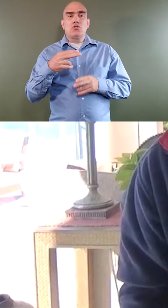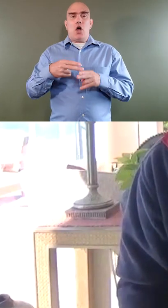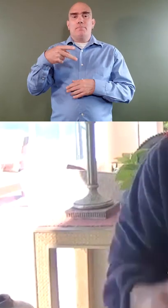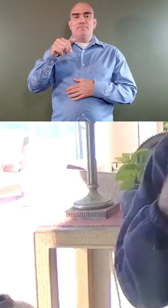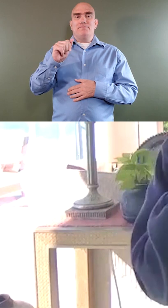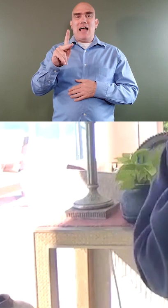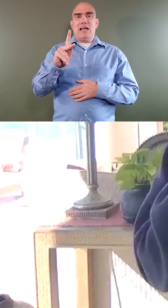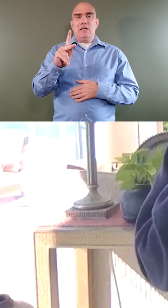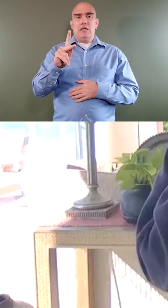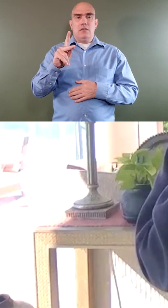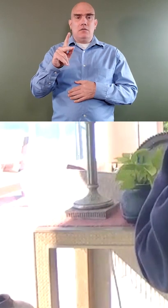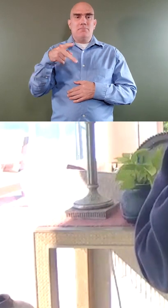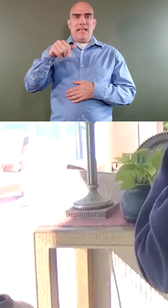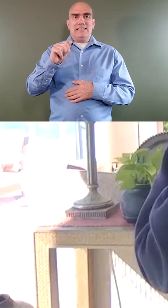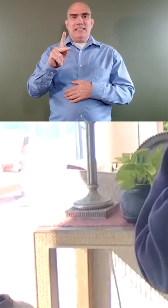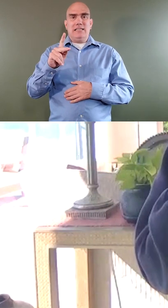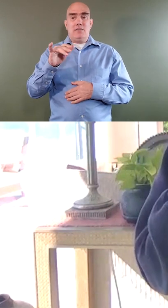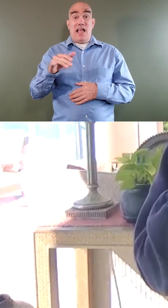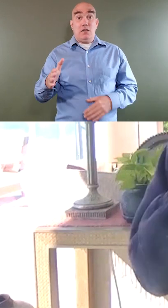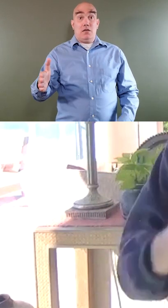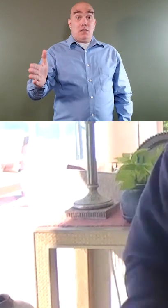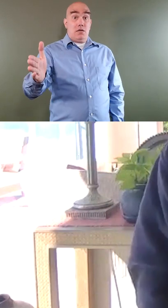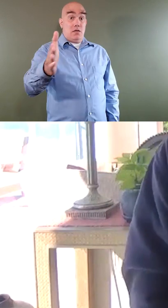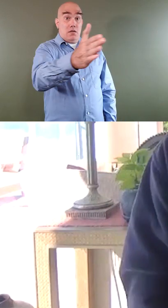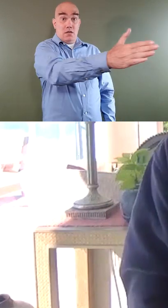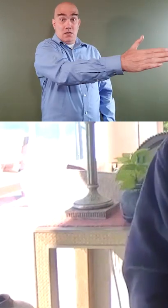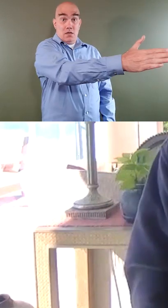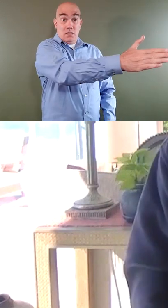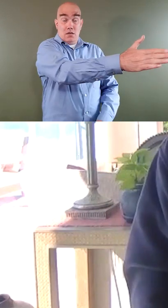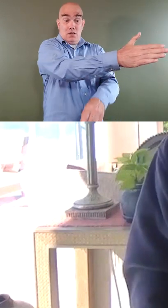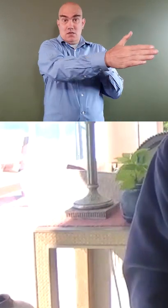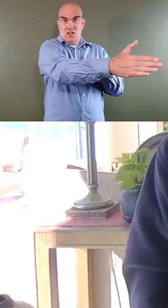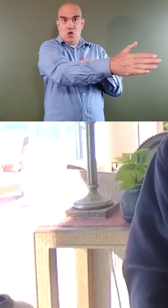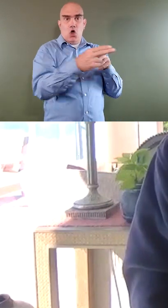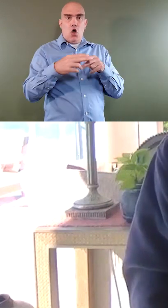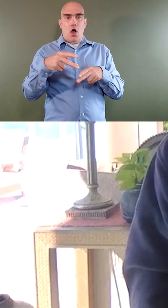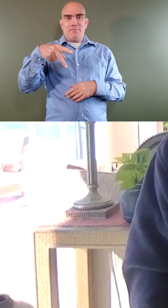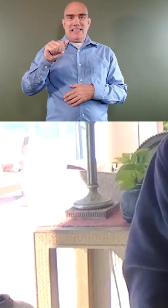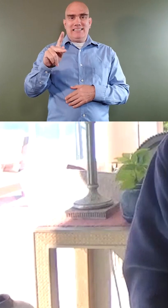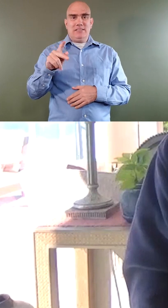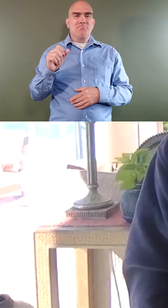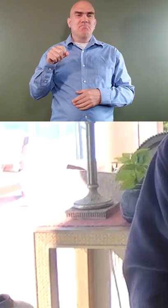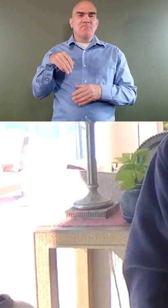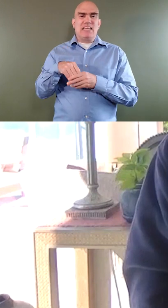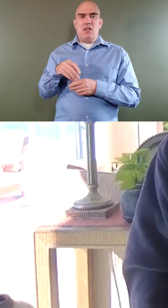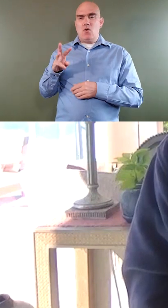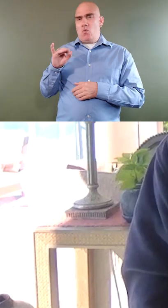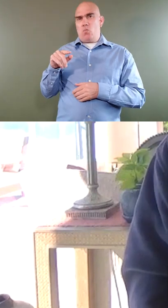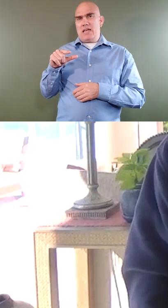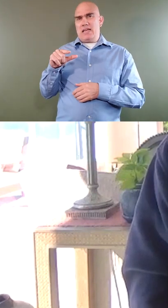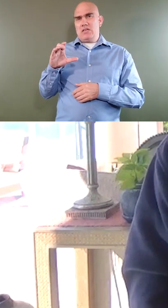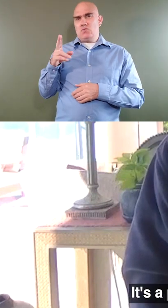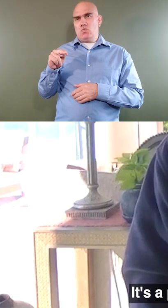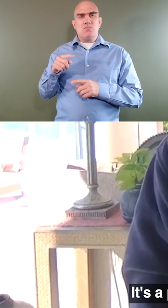a pak, P-A-K. It's a pak move. Pak, P-A-K? P-A-K. It's used in Wing Chun, but it's the